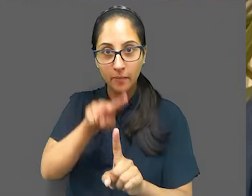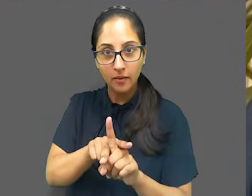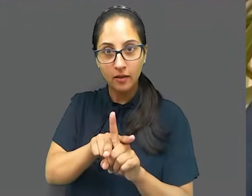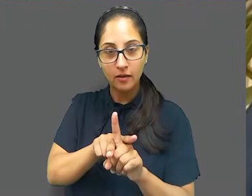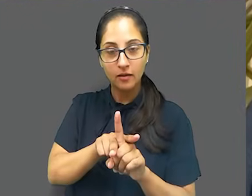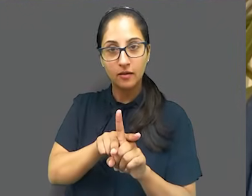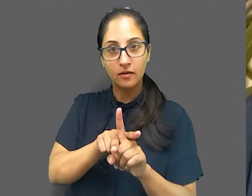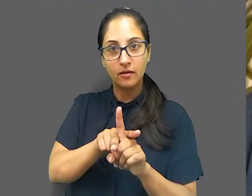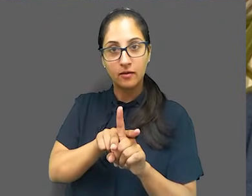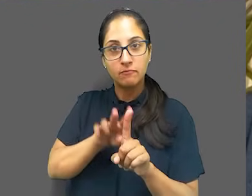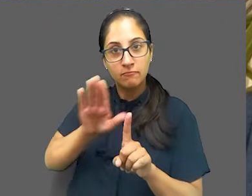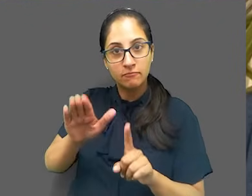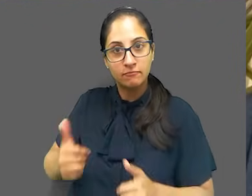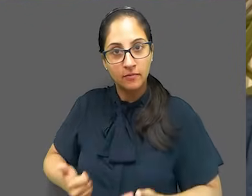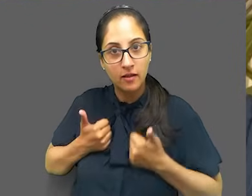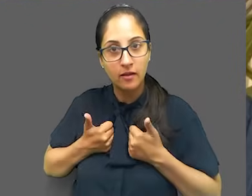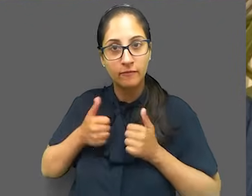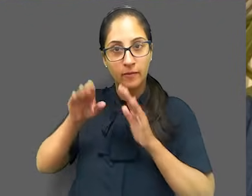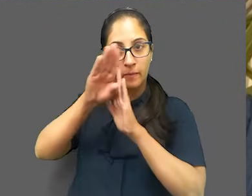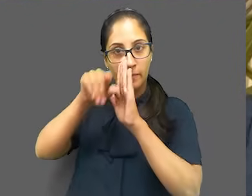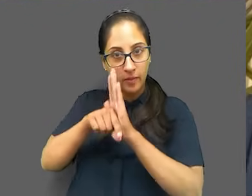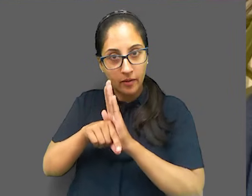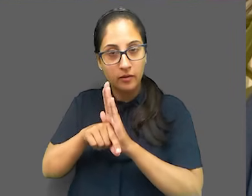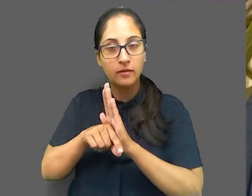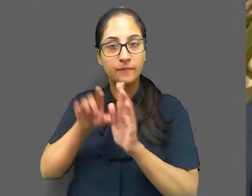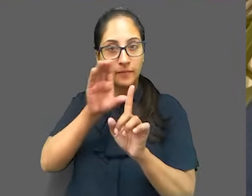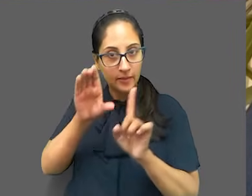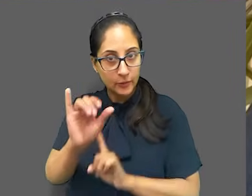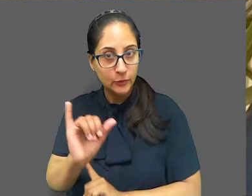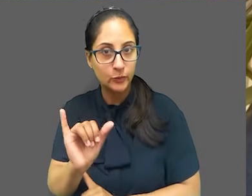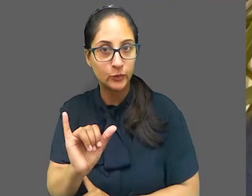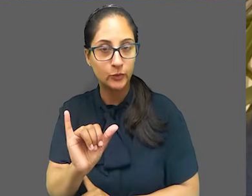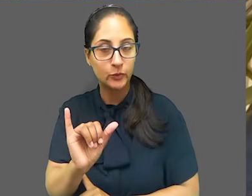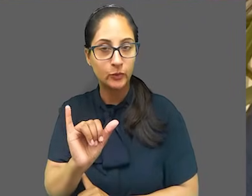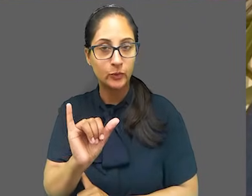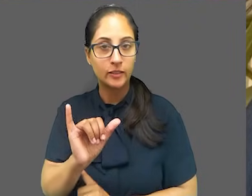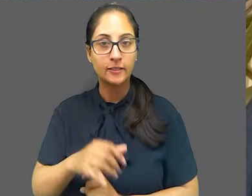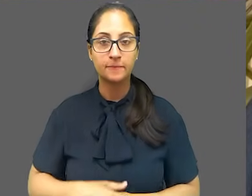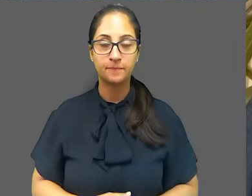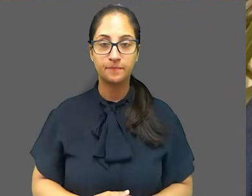approach, would find that very beneficial. In